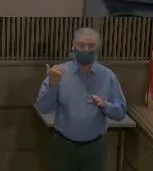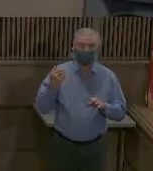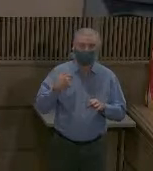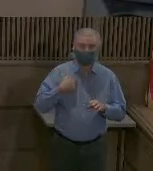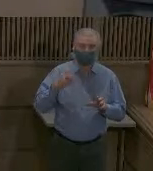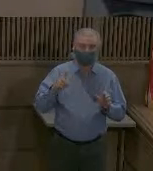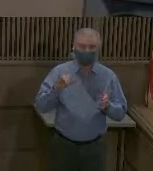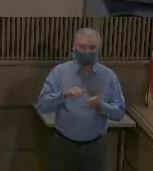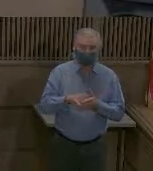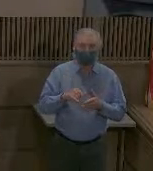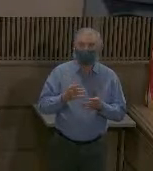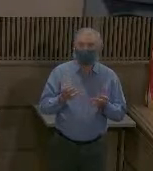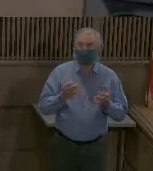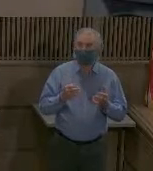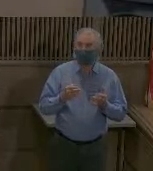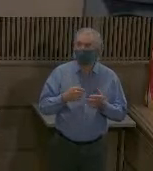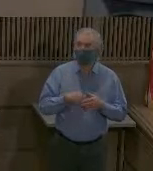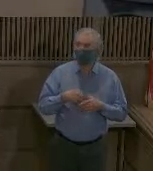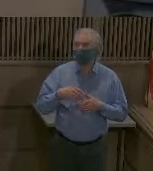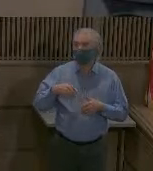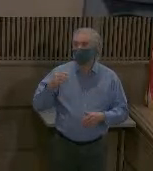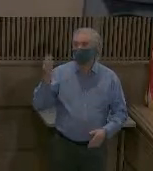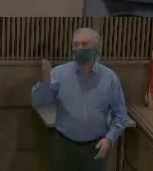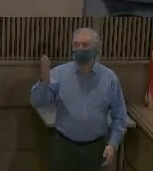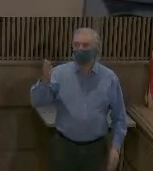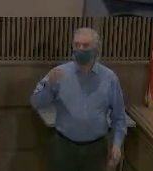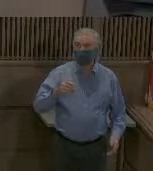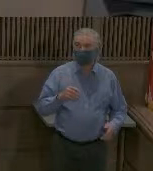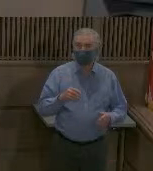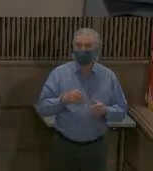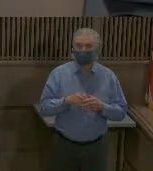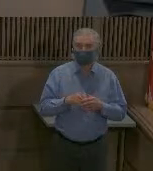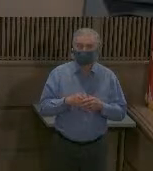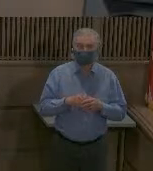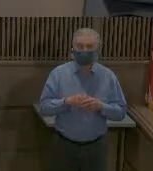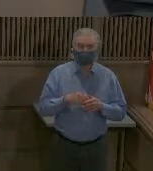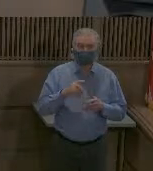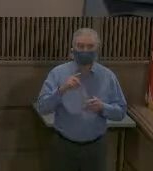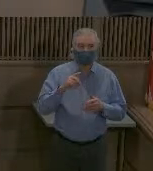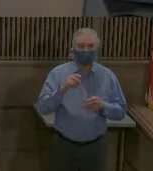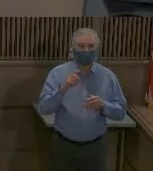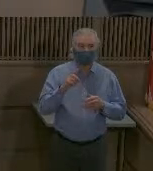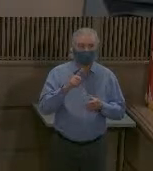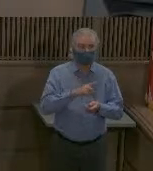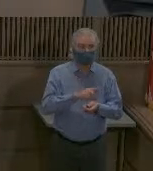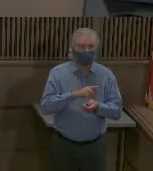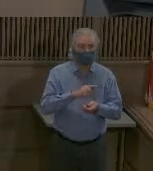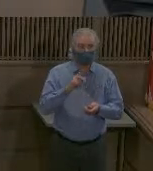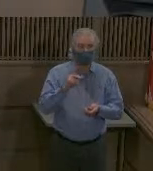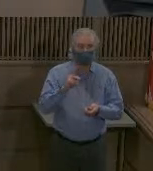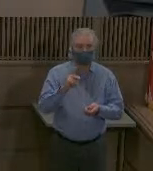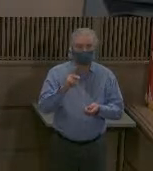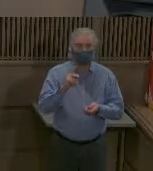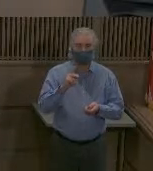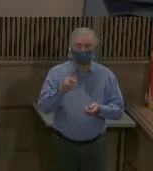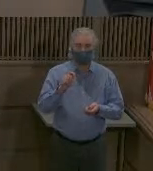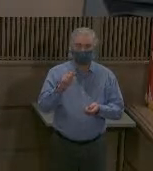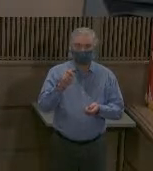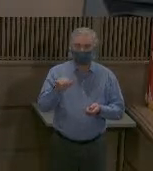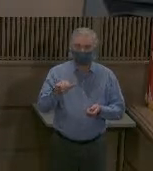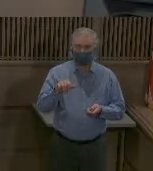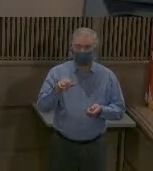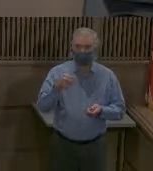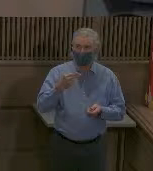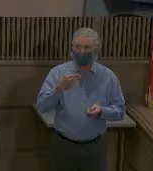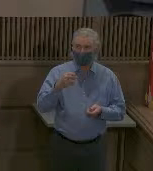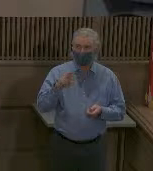I want to mention we're joined today by Dr. Kathy Hudson, who is the new Chief Medical Officer for